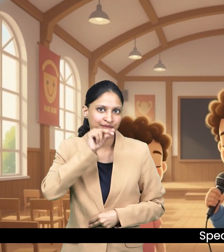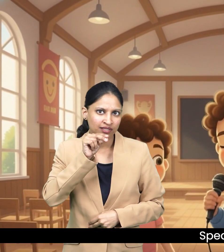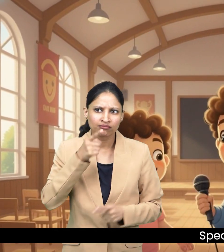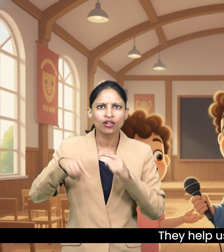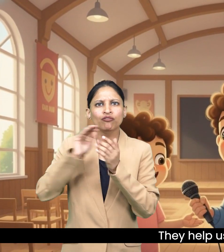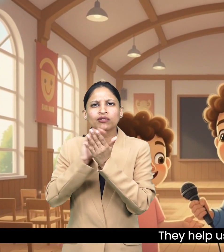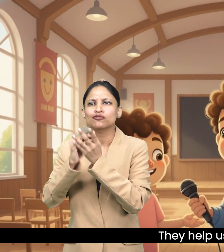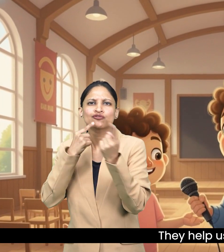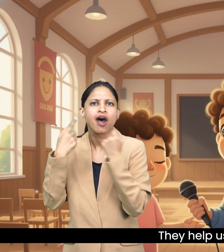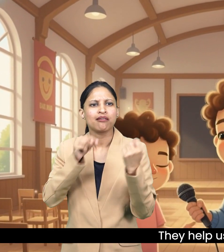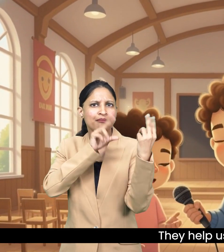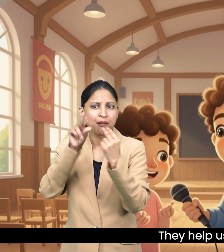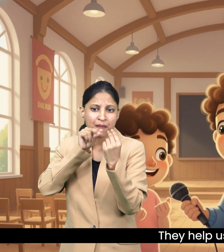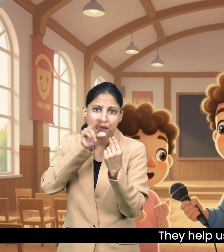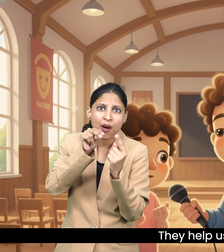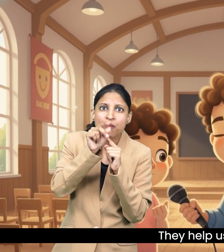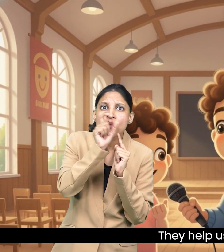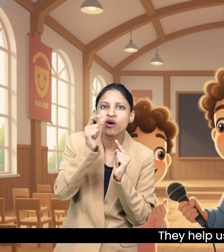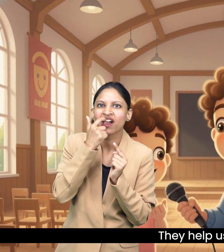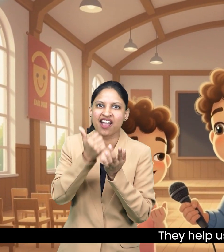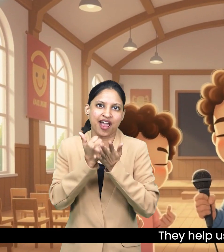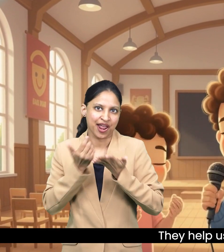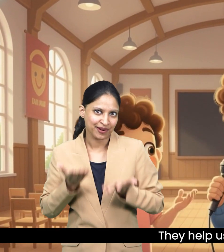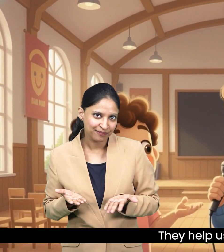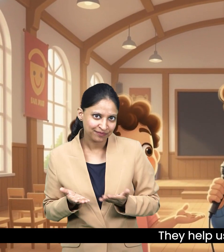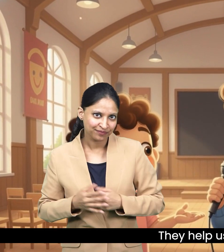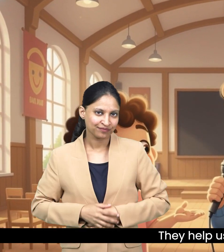Speaking. They help us talk clearly.